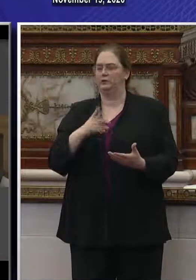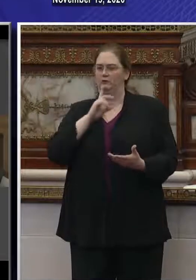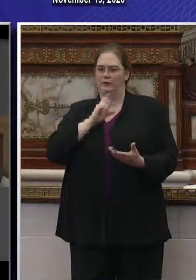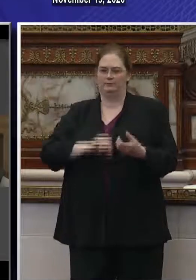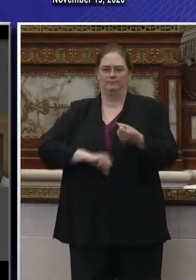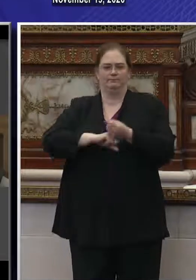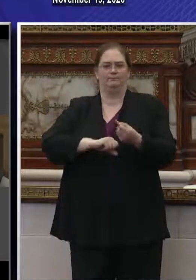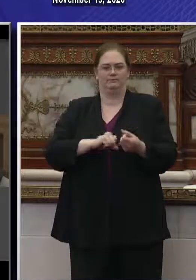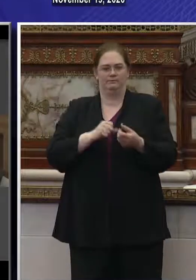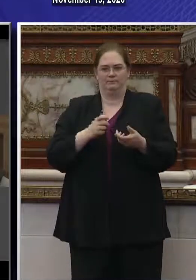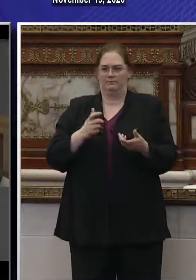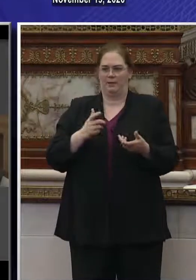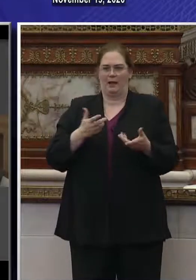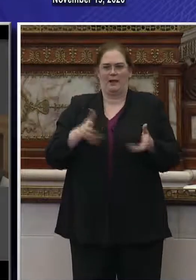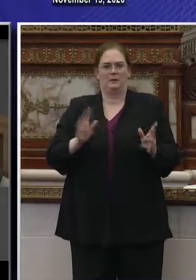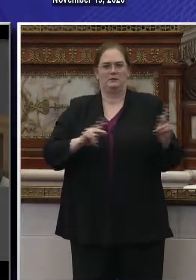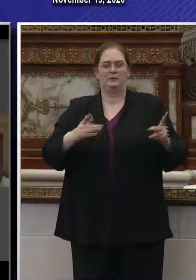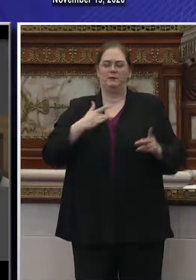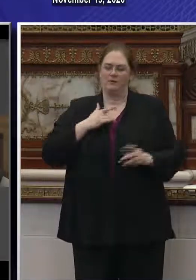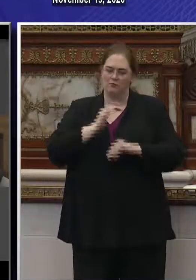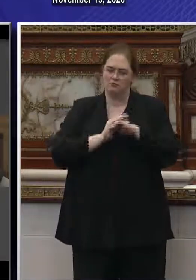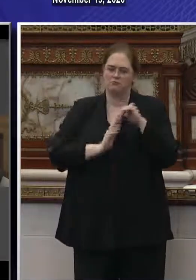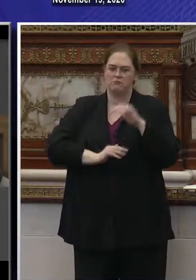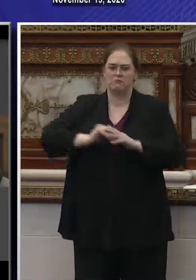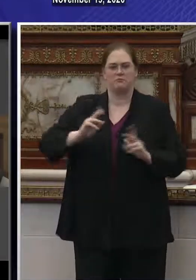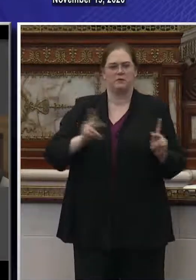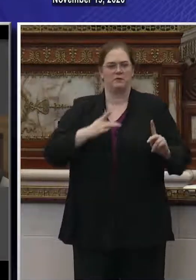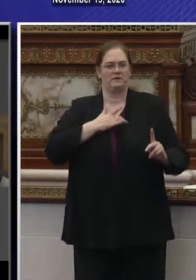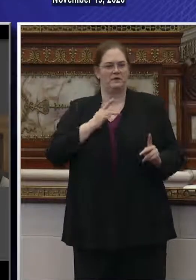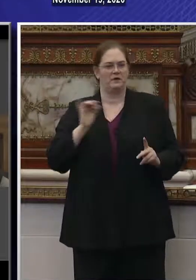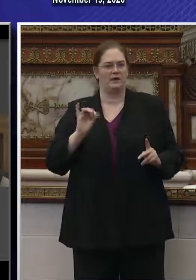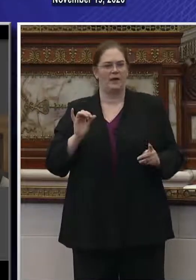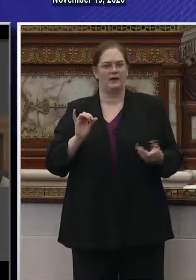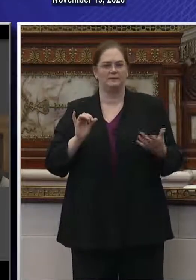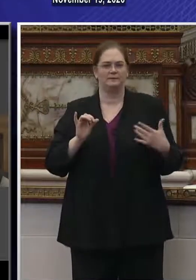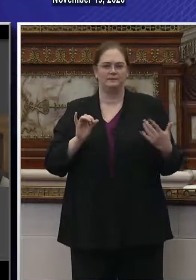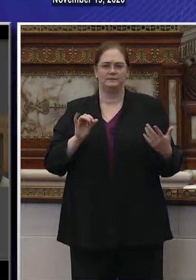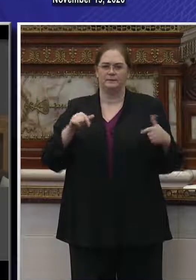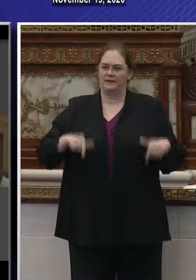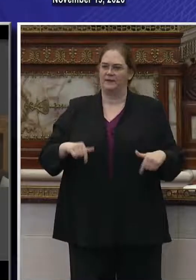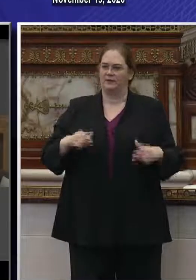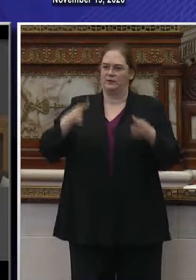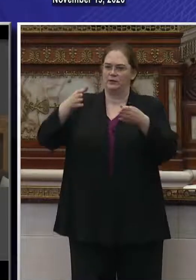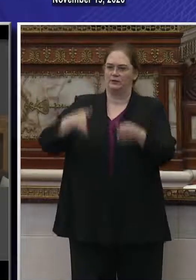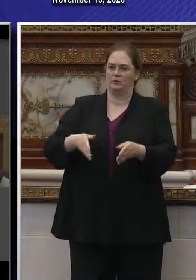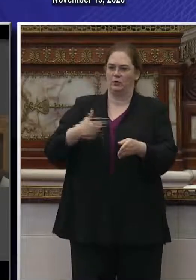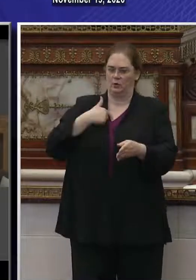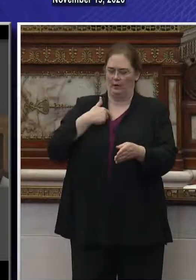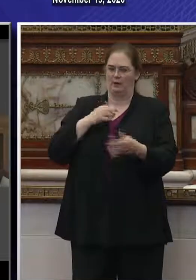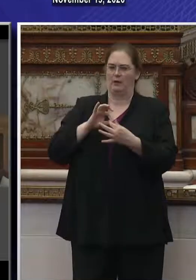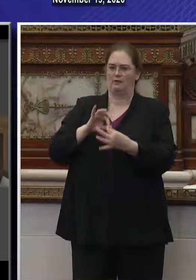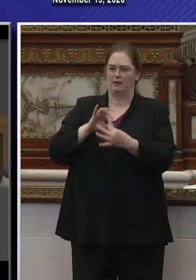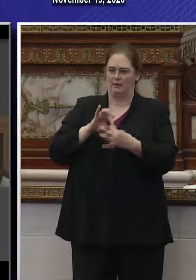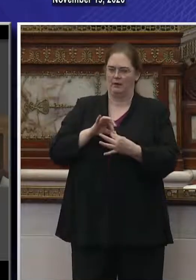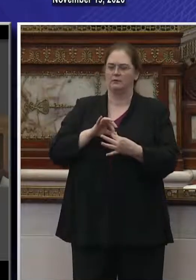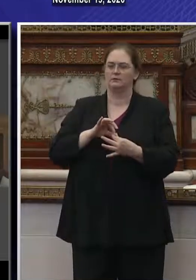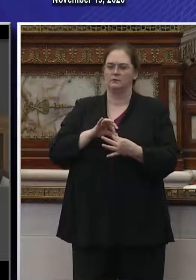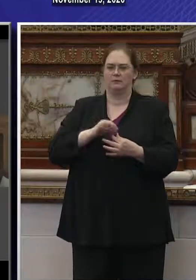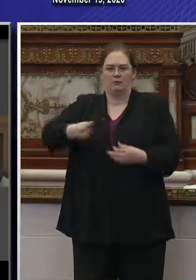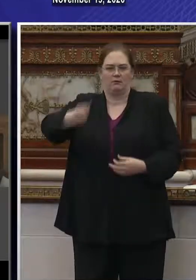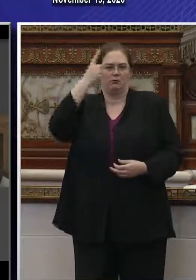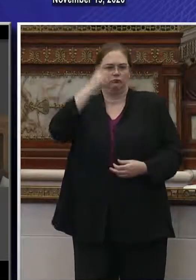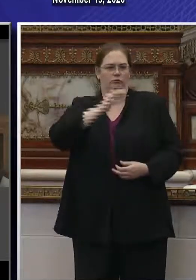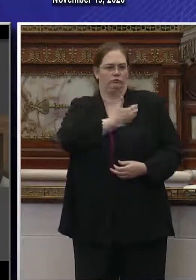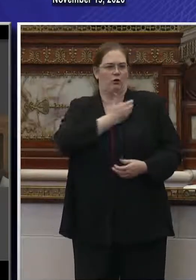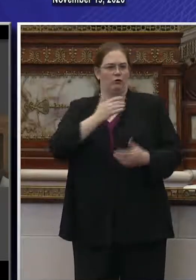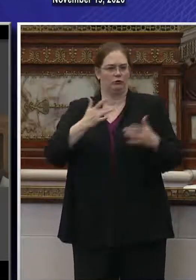in terms of making people feel comfortable and making people feel that, this is someone that we can connect to, that understands